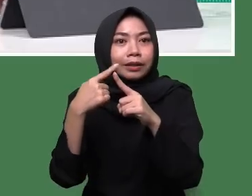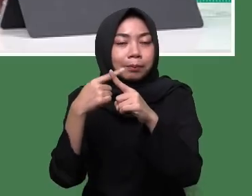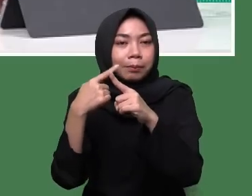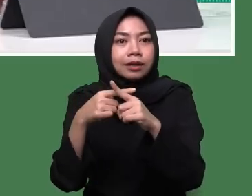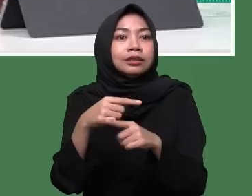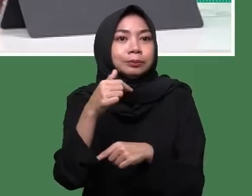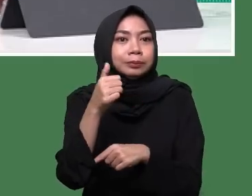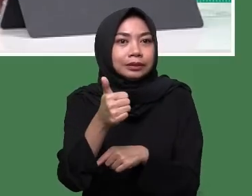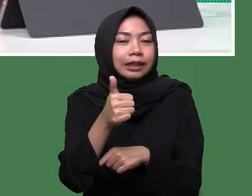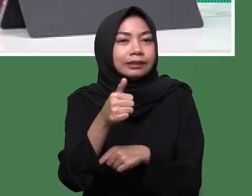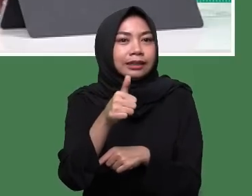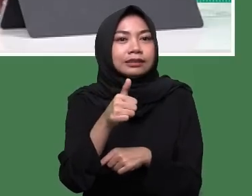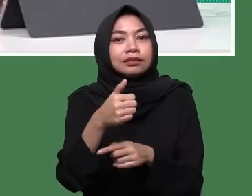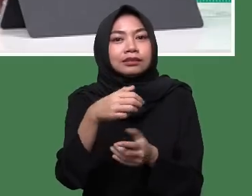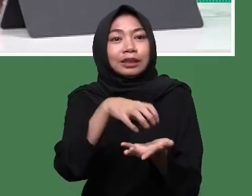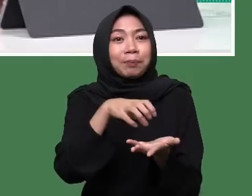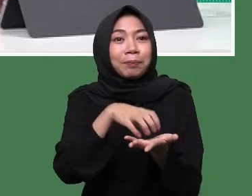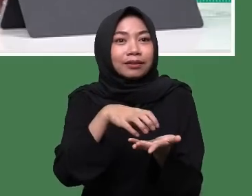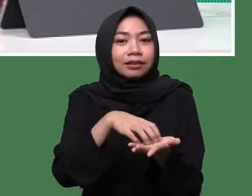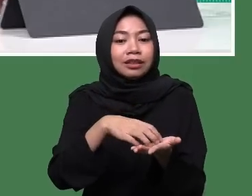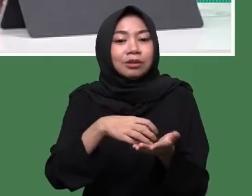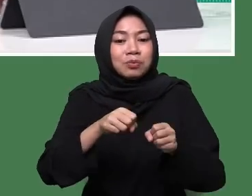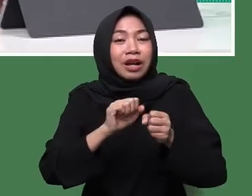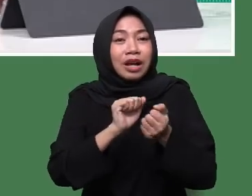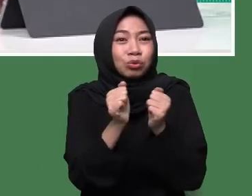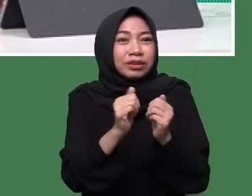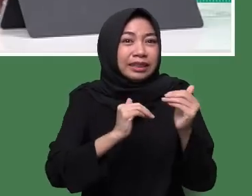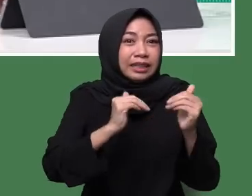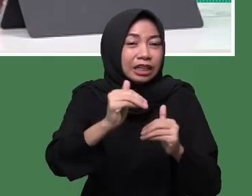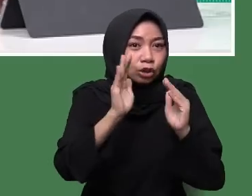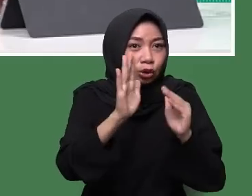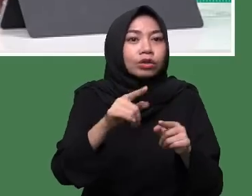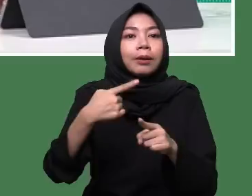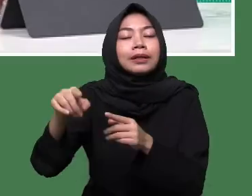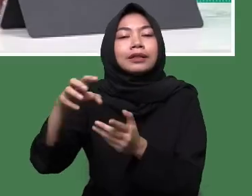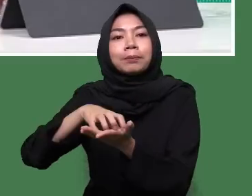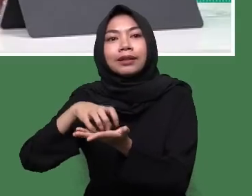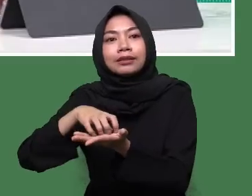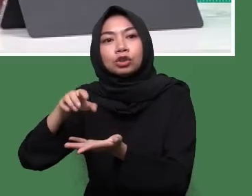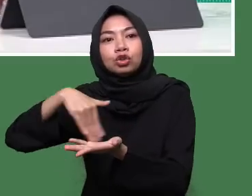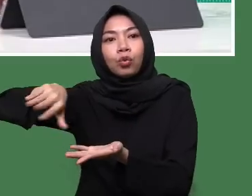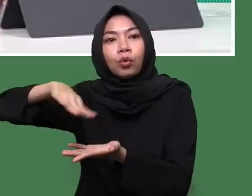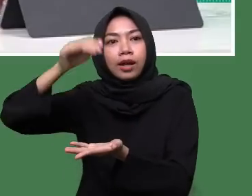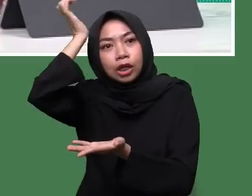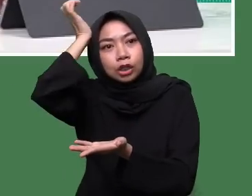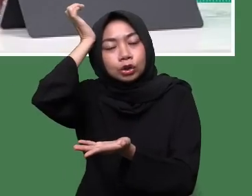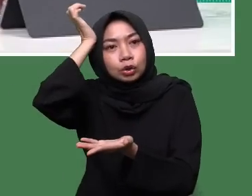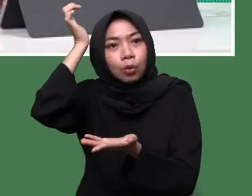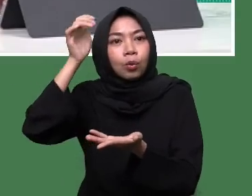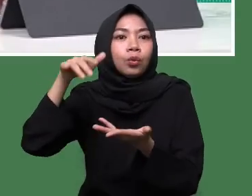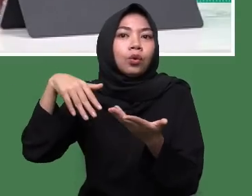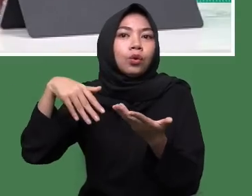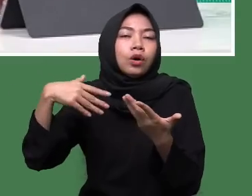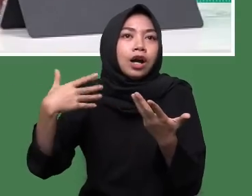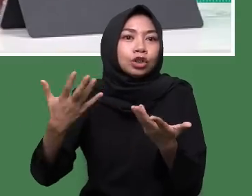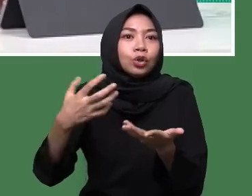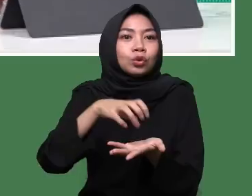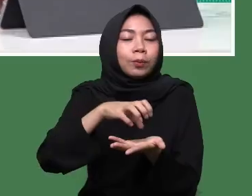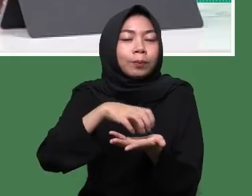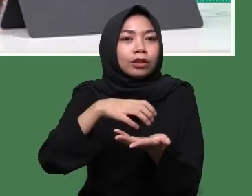areas, not only in the infected areas, but also possibly in the green zones when we are finished with the red